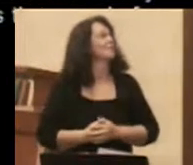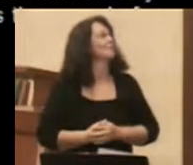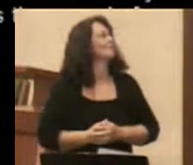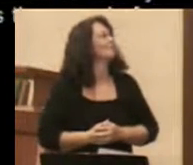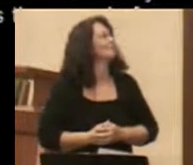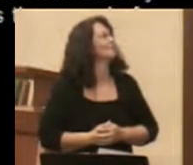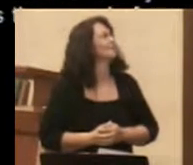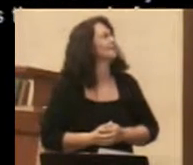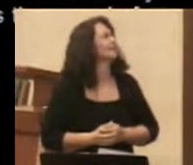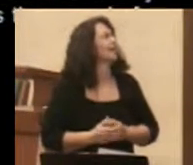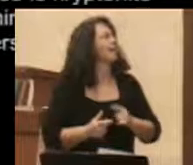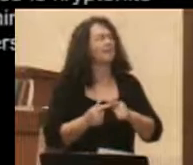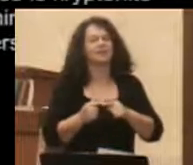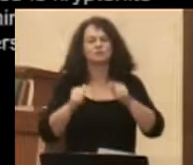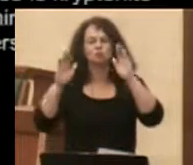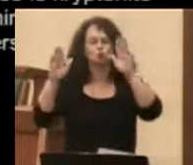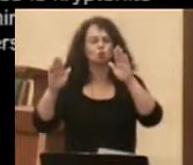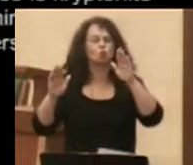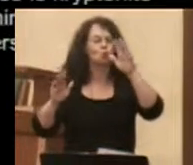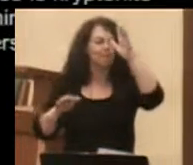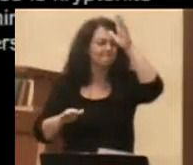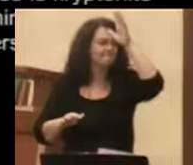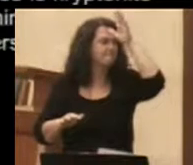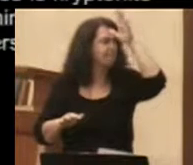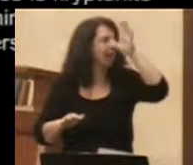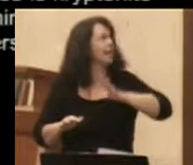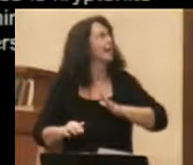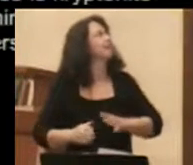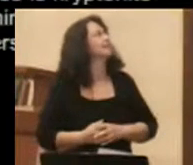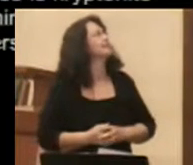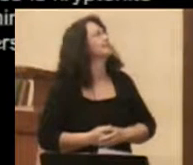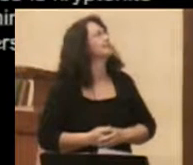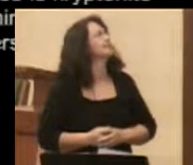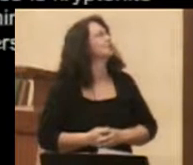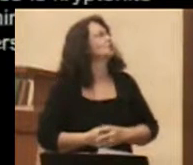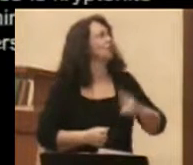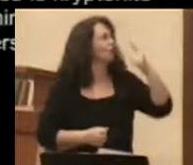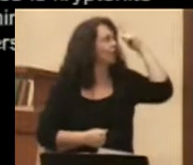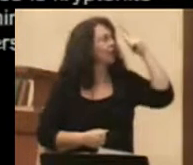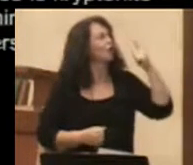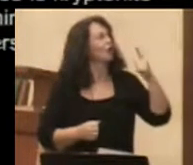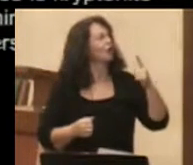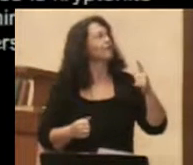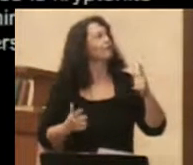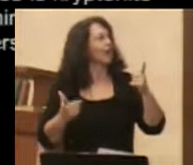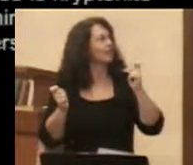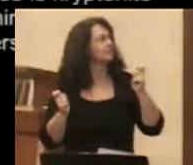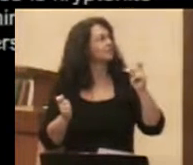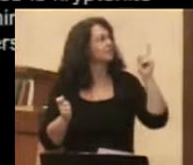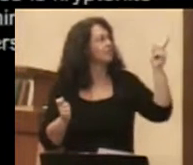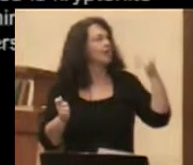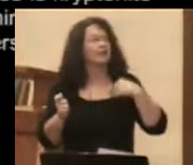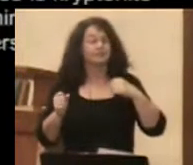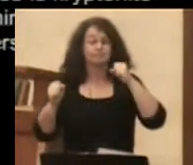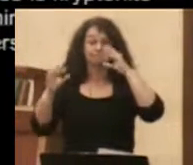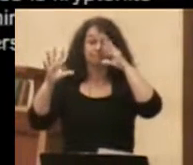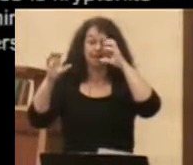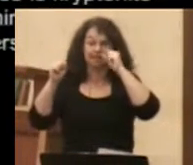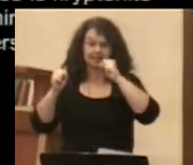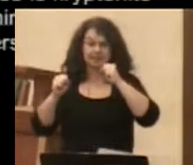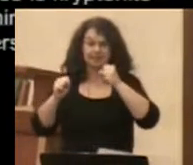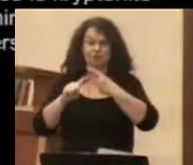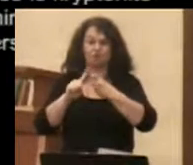said Superman, right? This is the one we probably all think of right away. And he has some amazing powers from the